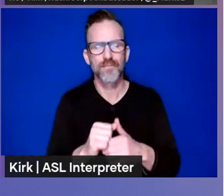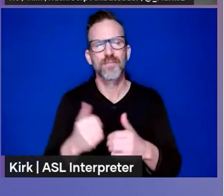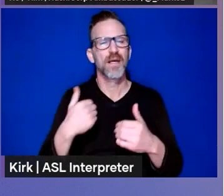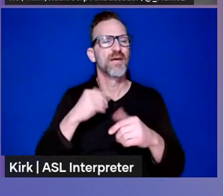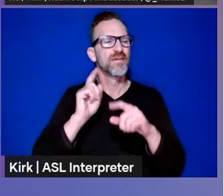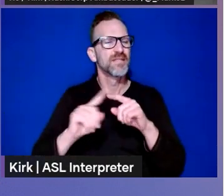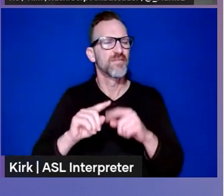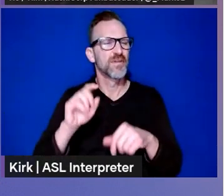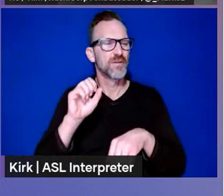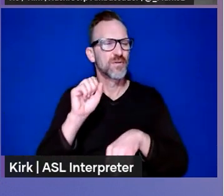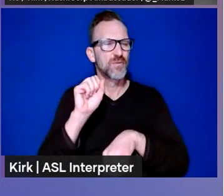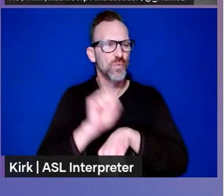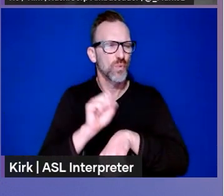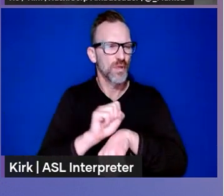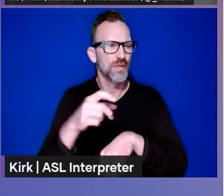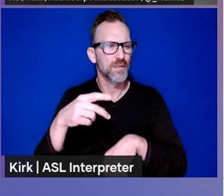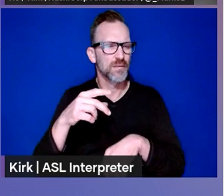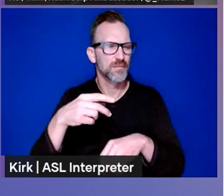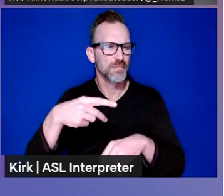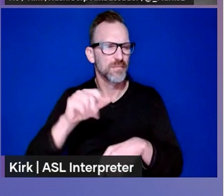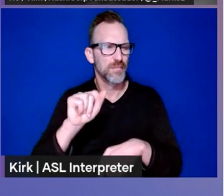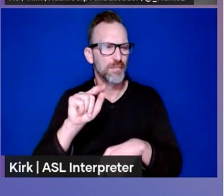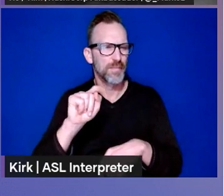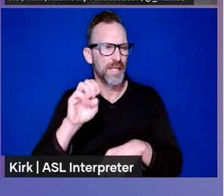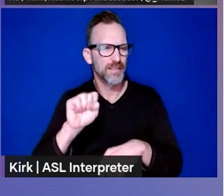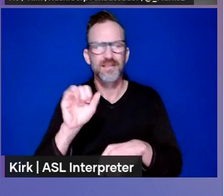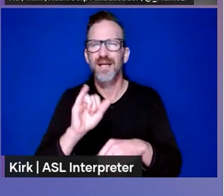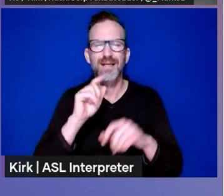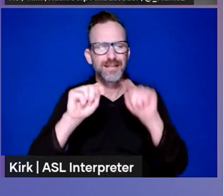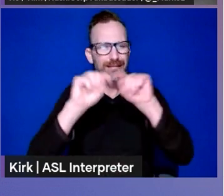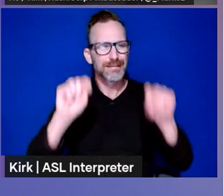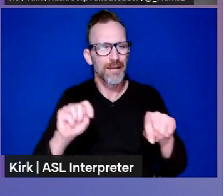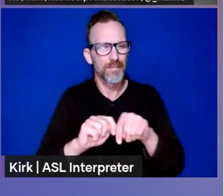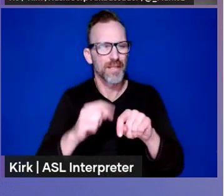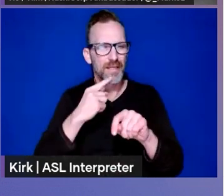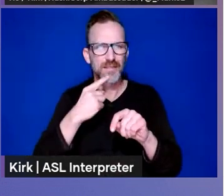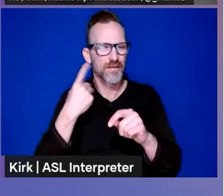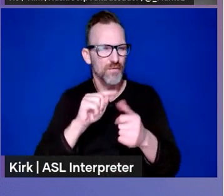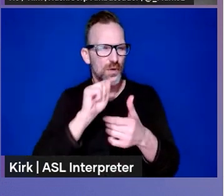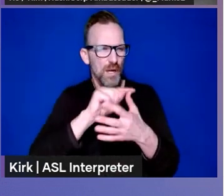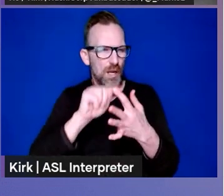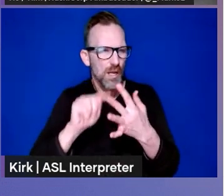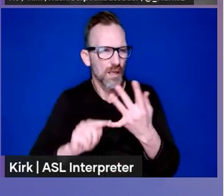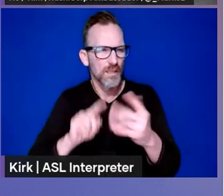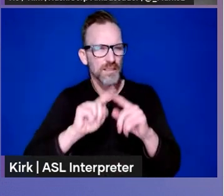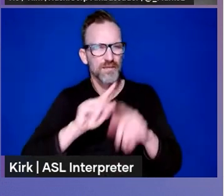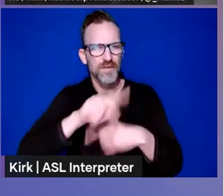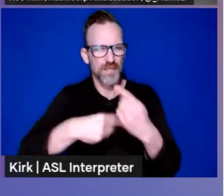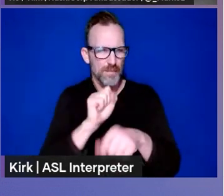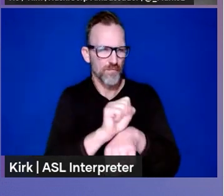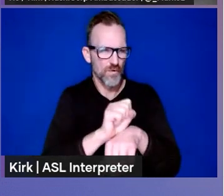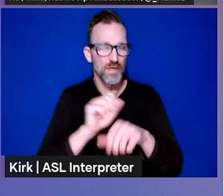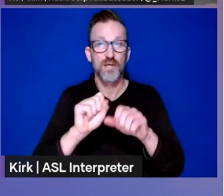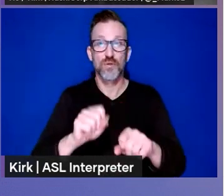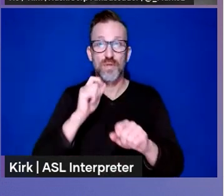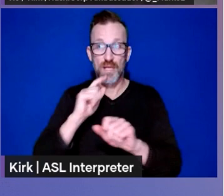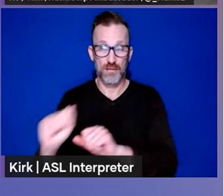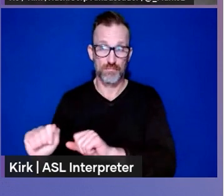So you will be able to define your workflow templates and kind of disseminate that as